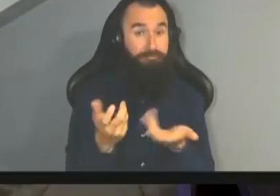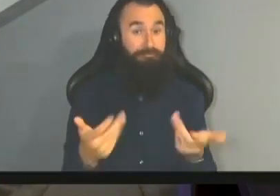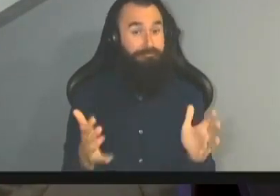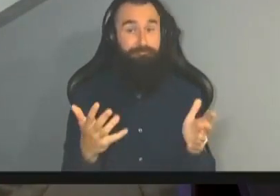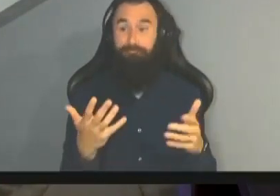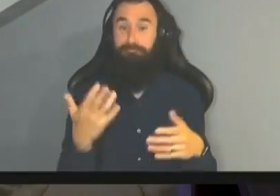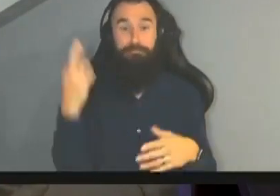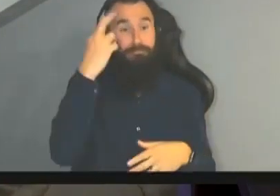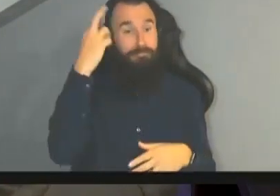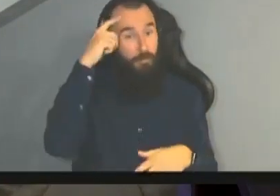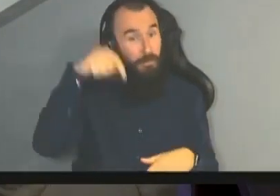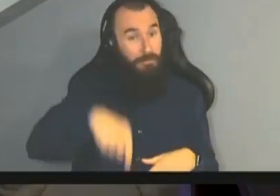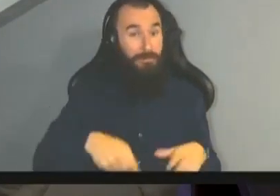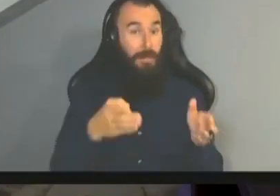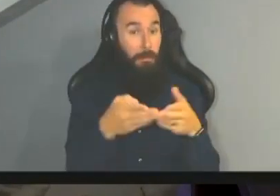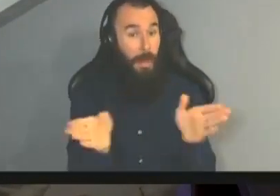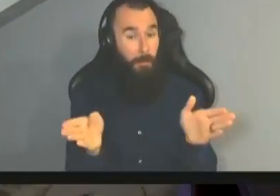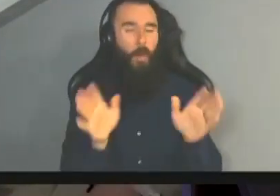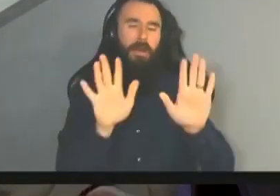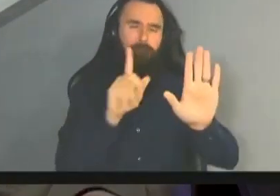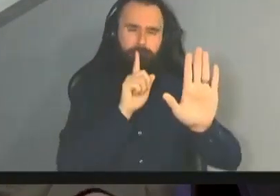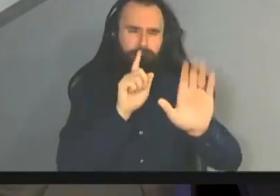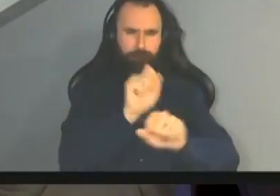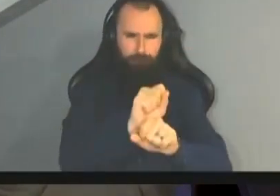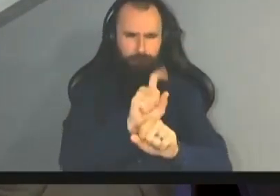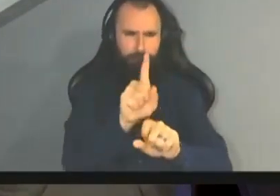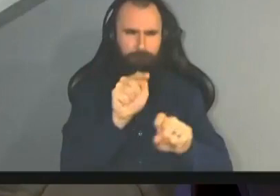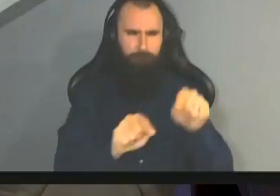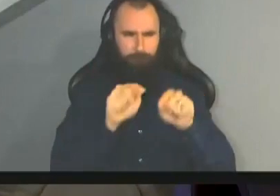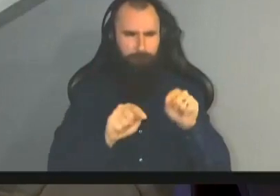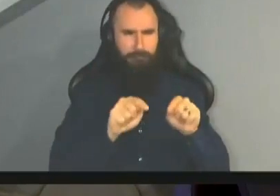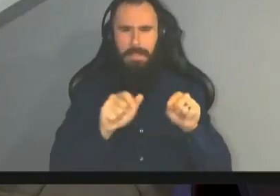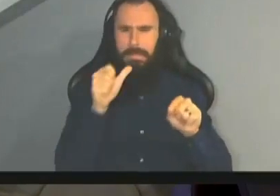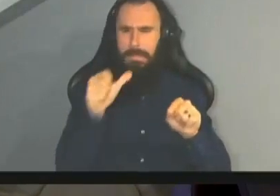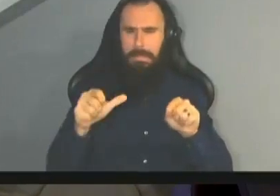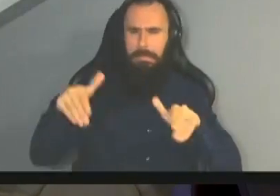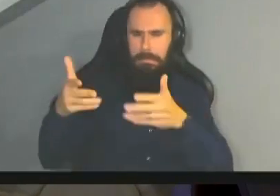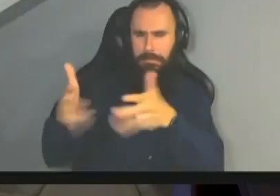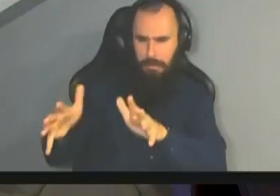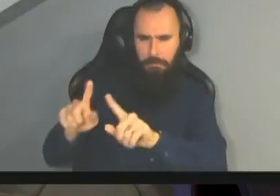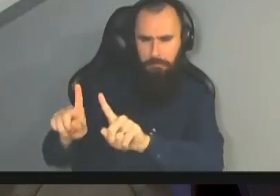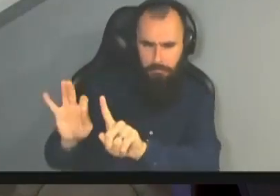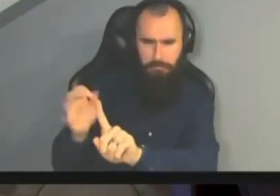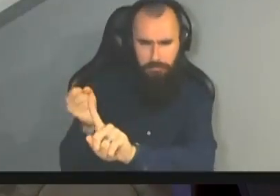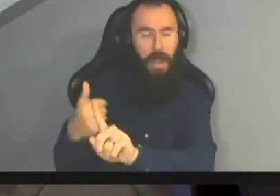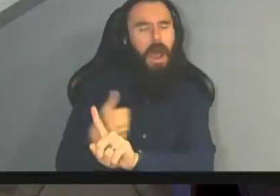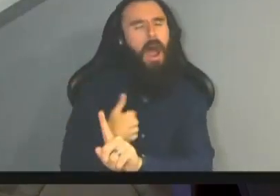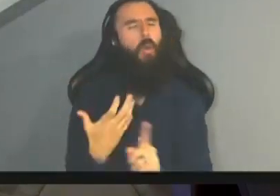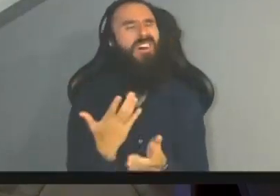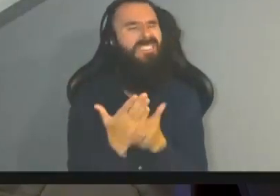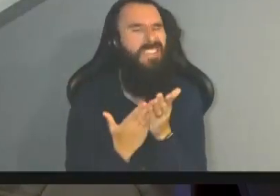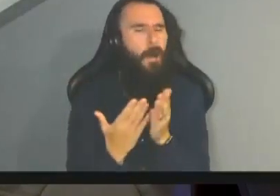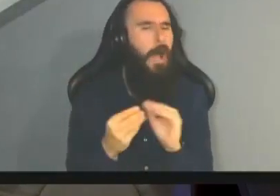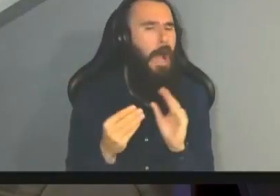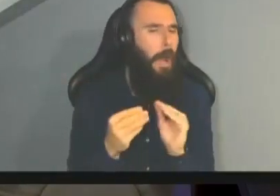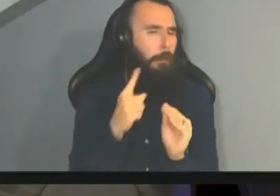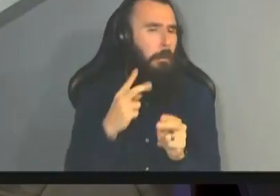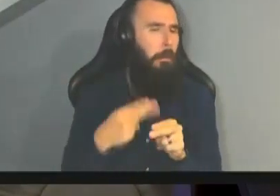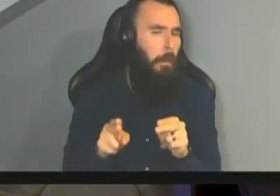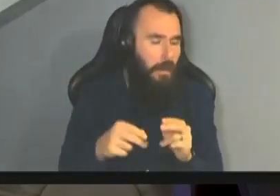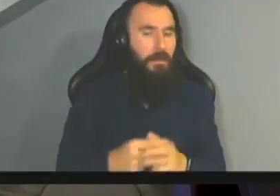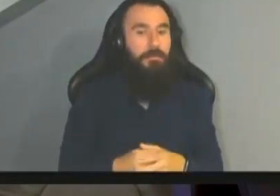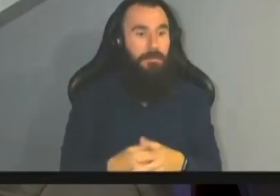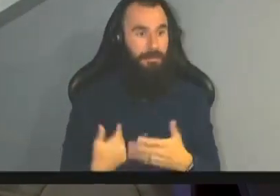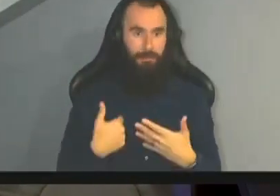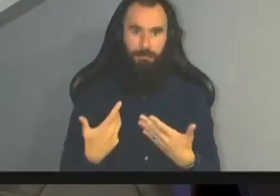public hearing. Well, actually, I will not quite adjourn yet. I'll just offer some comments. I was honored to be